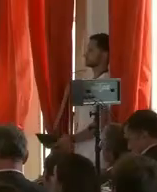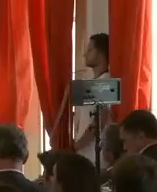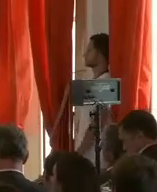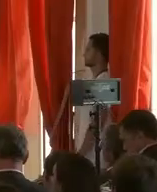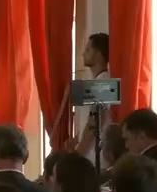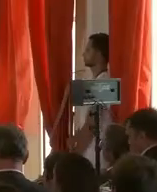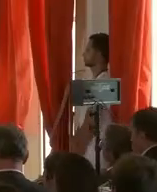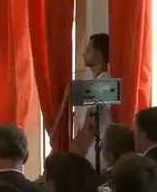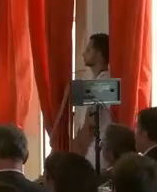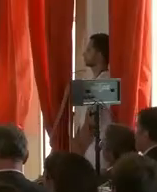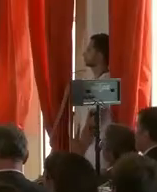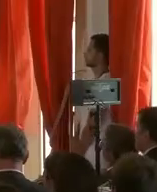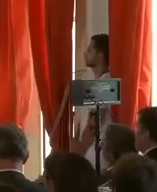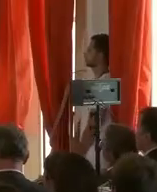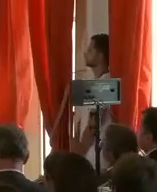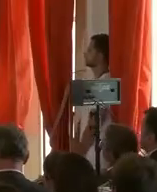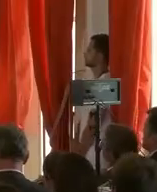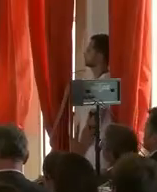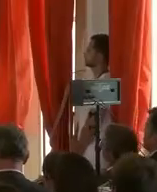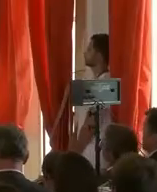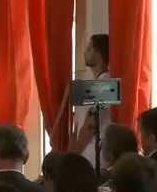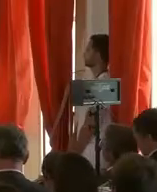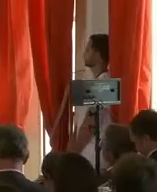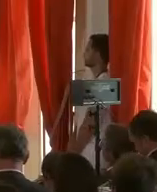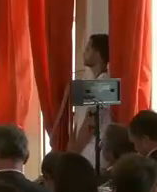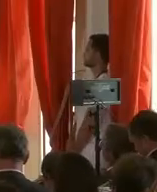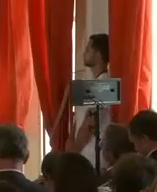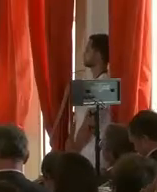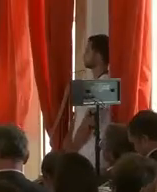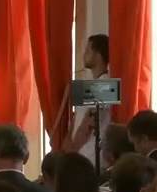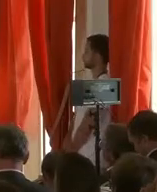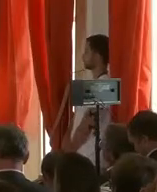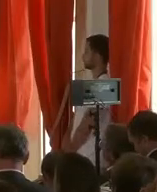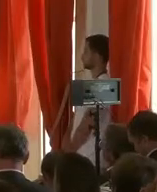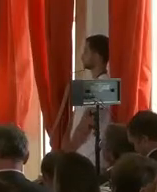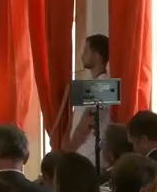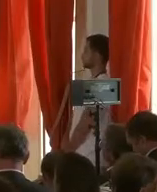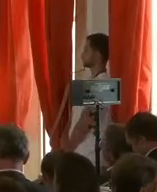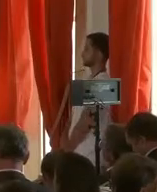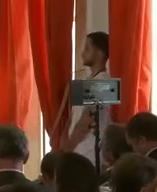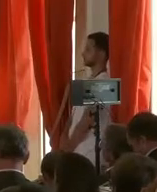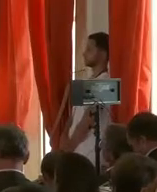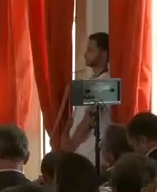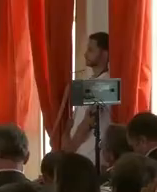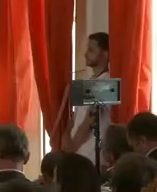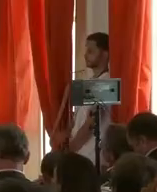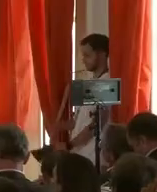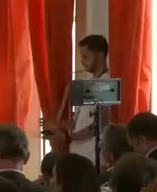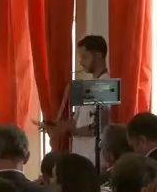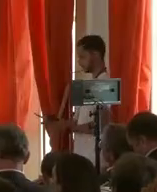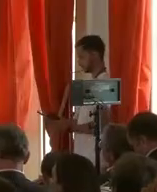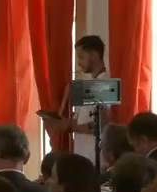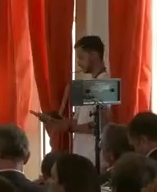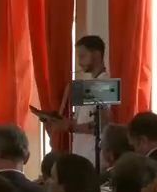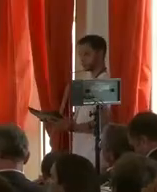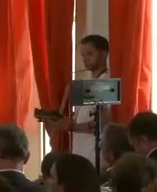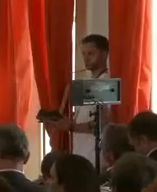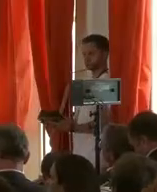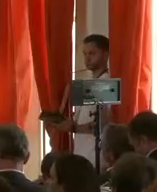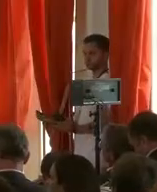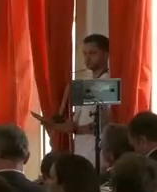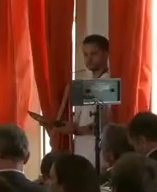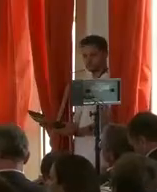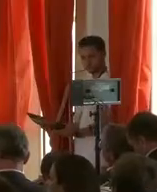the global effort of keeping the temperature in control. So this is a key